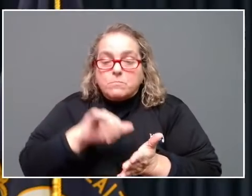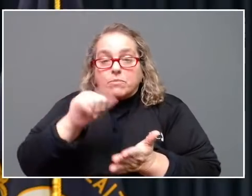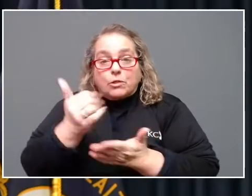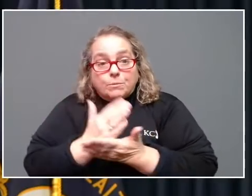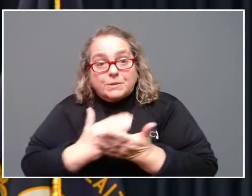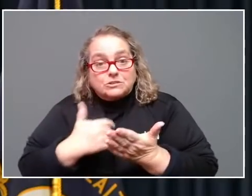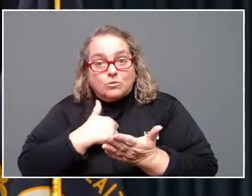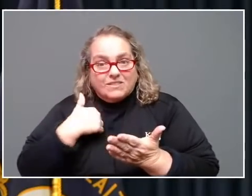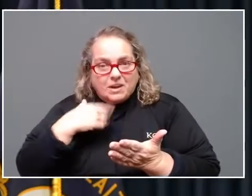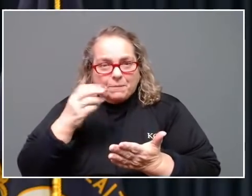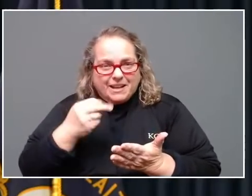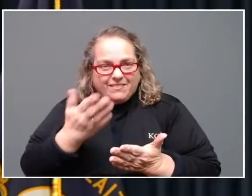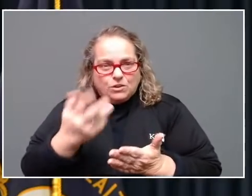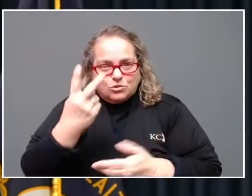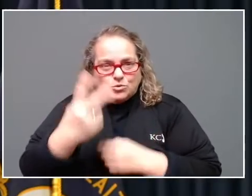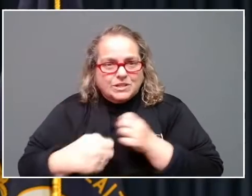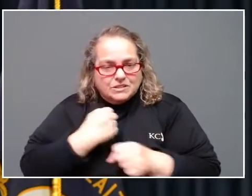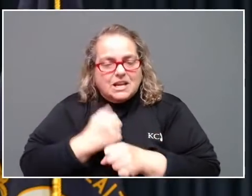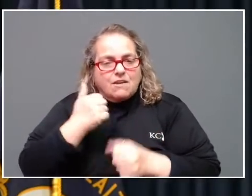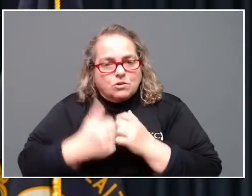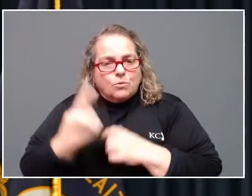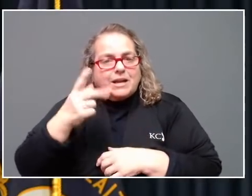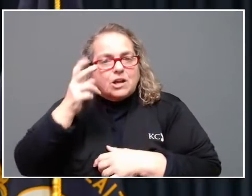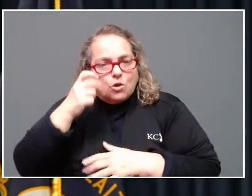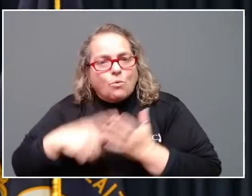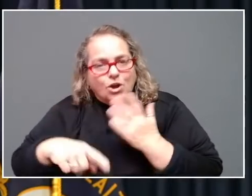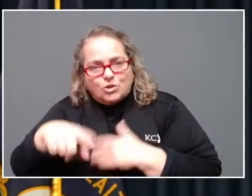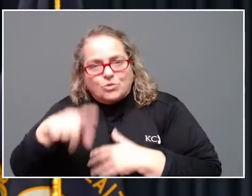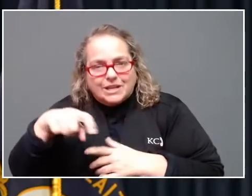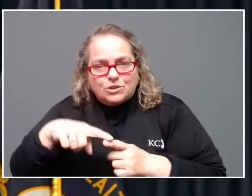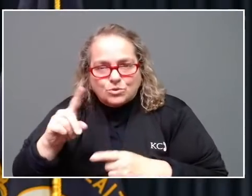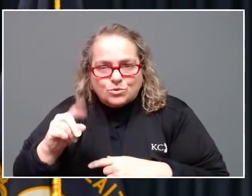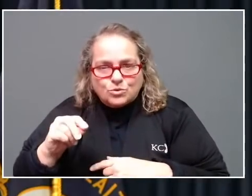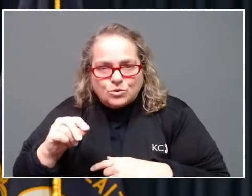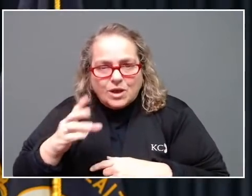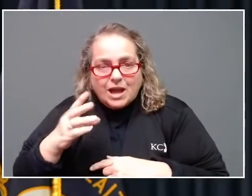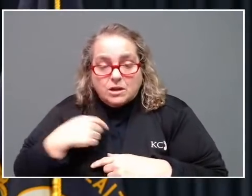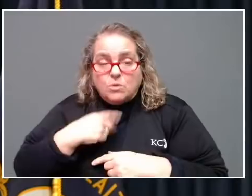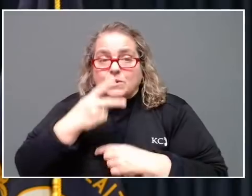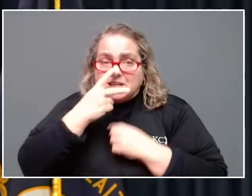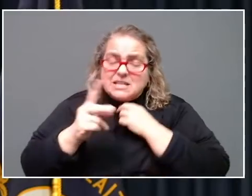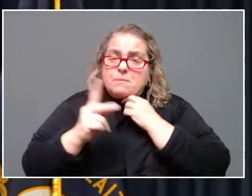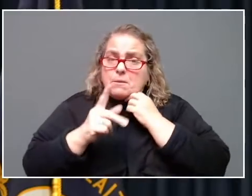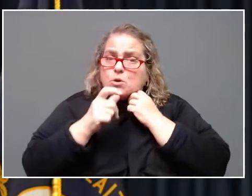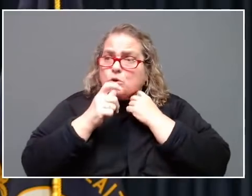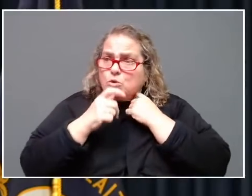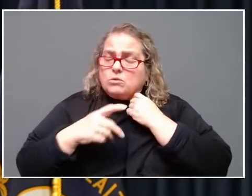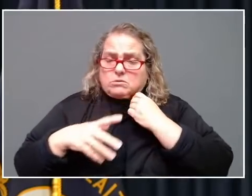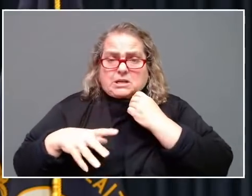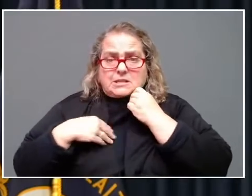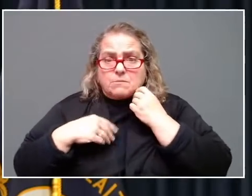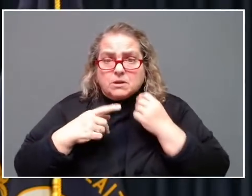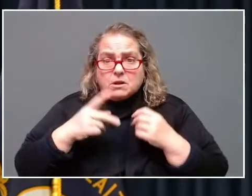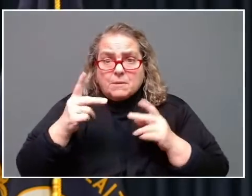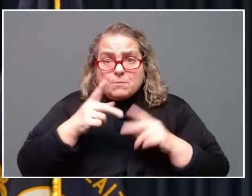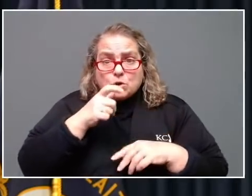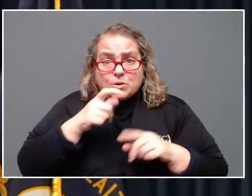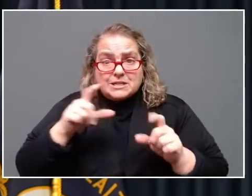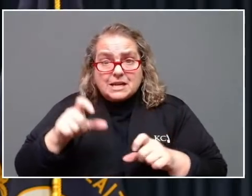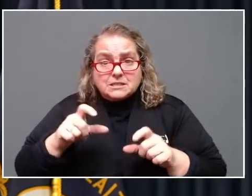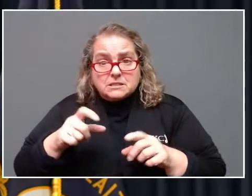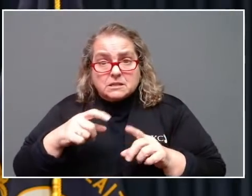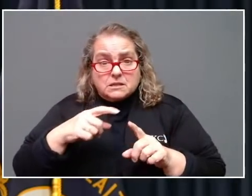heard now what you need to do when you have it. And we're seeing really good compliance by people who test positive